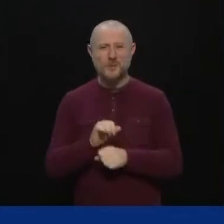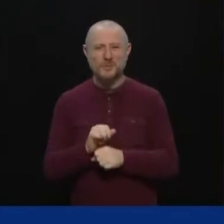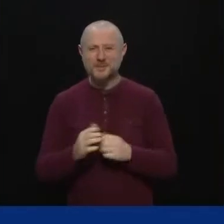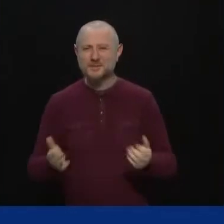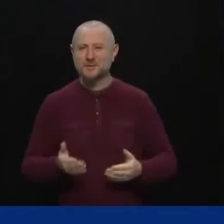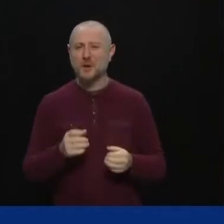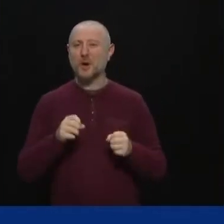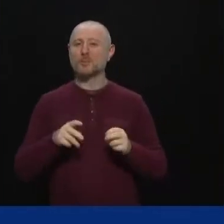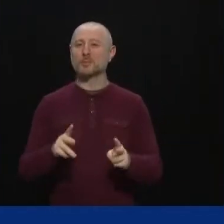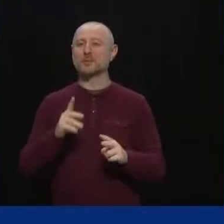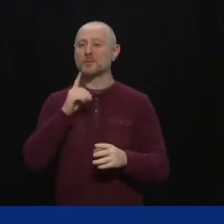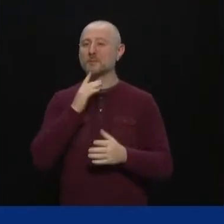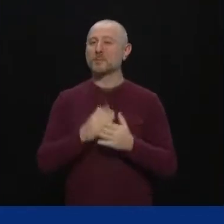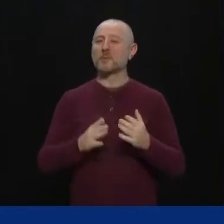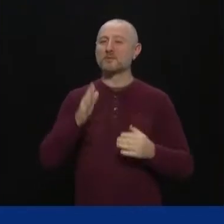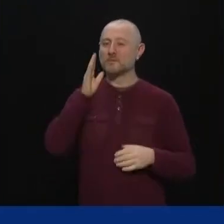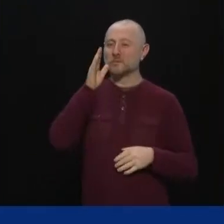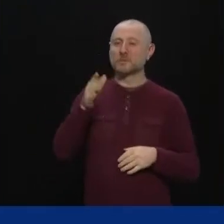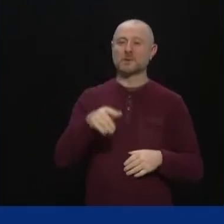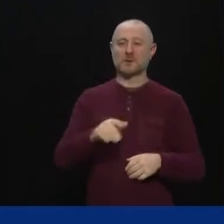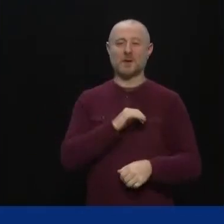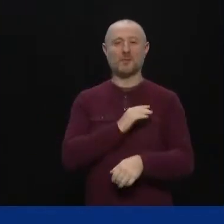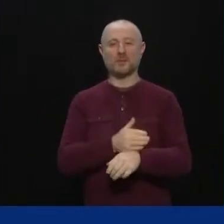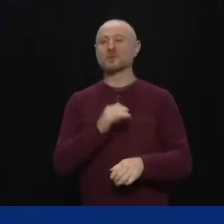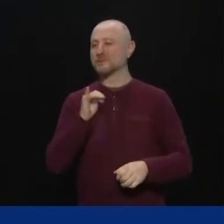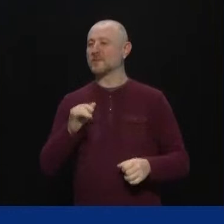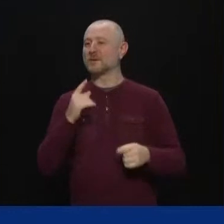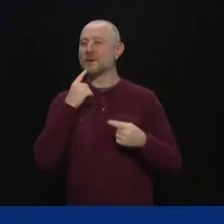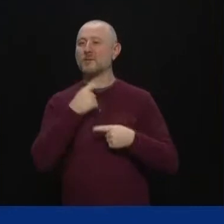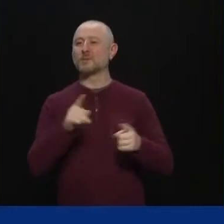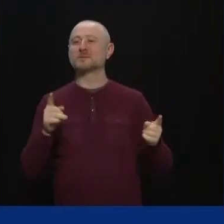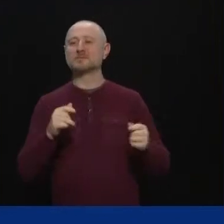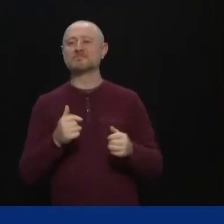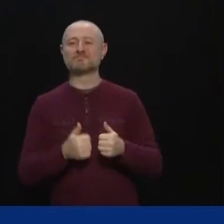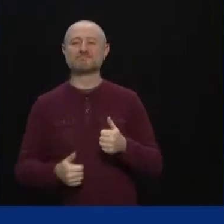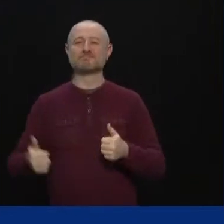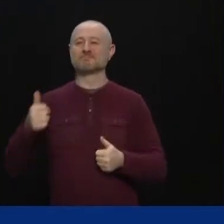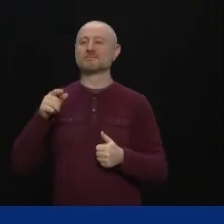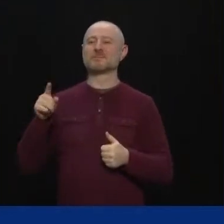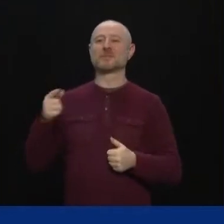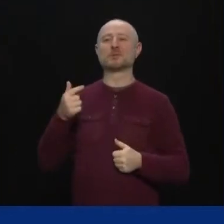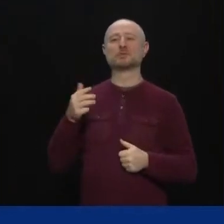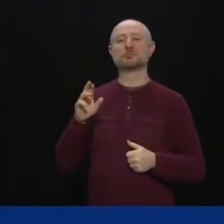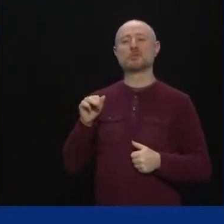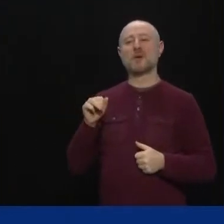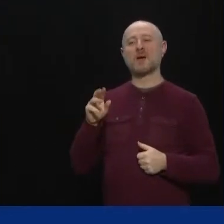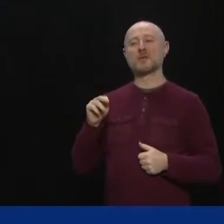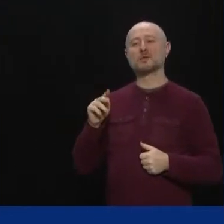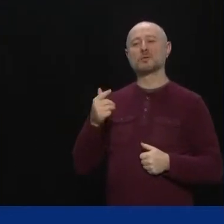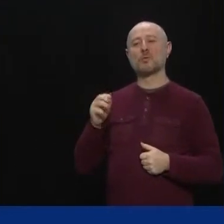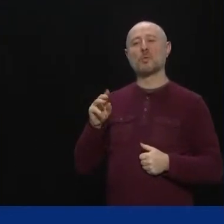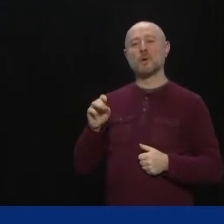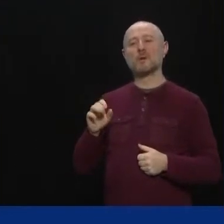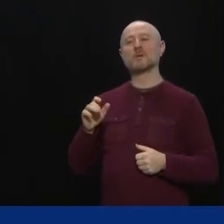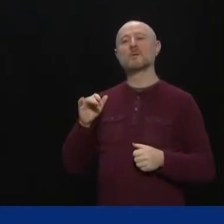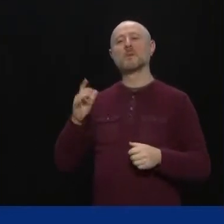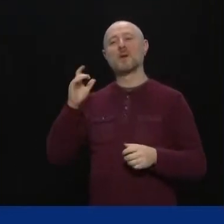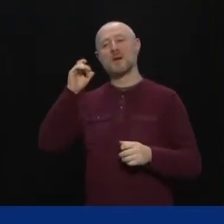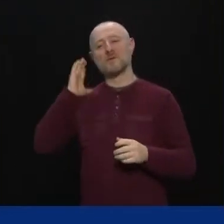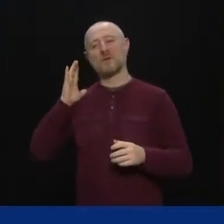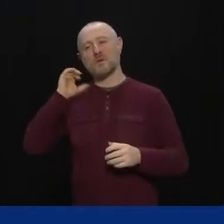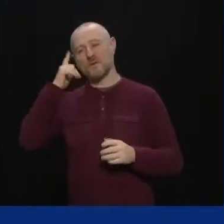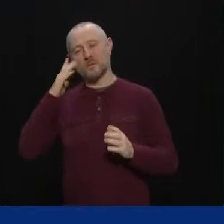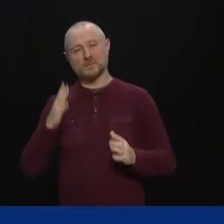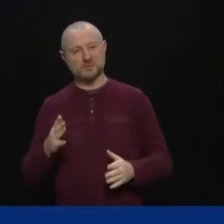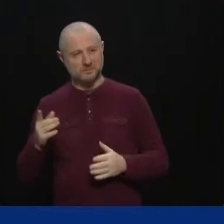of the energy future, and I announced that with Secretary Jennifer Granholm, a former governor of Michigan, so we had a lot to talk about. Also in